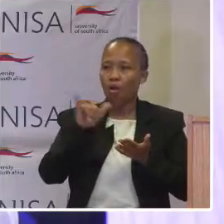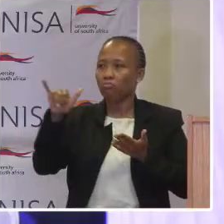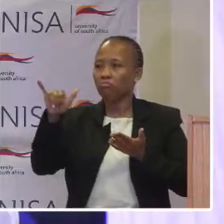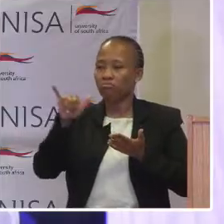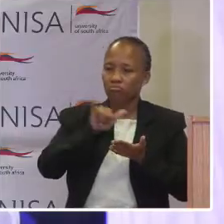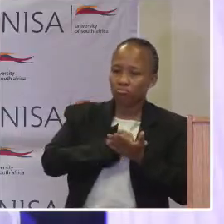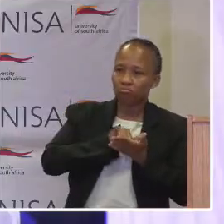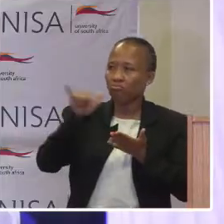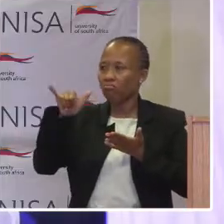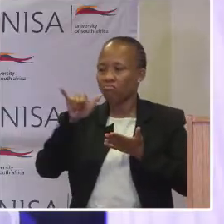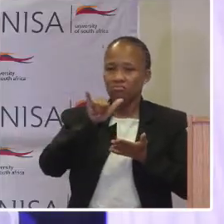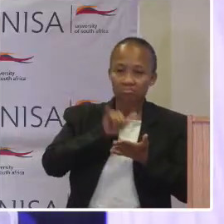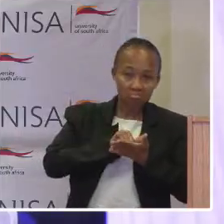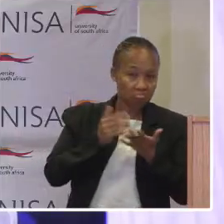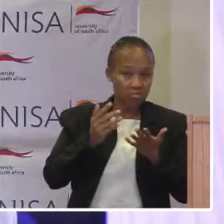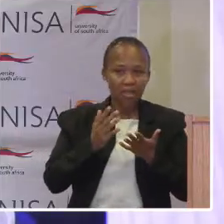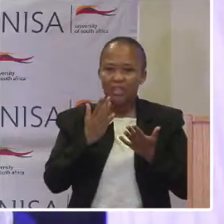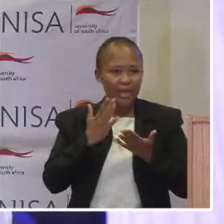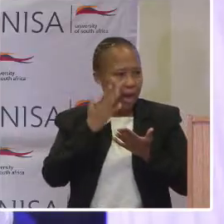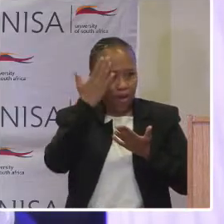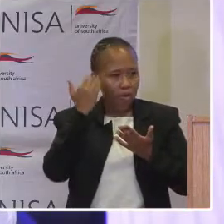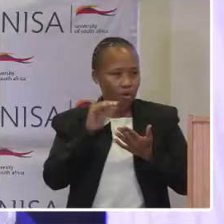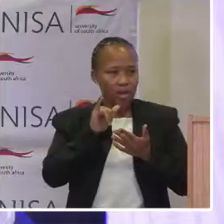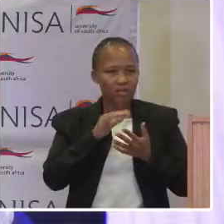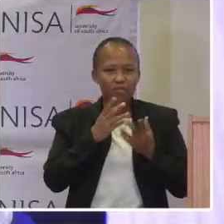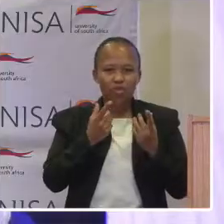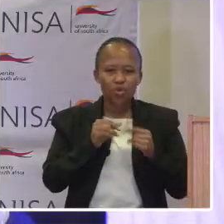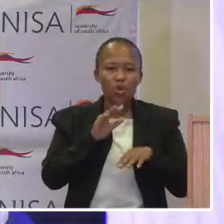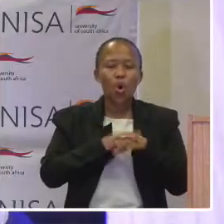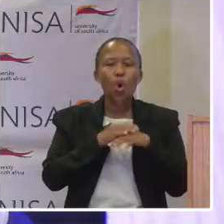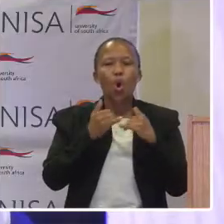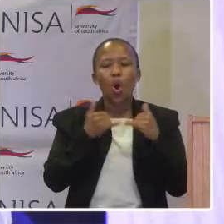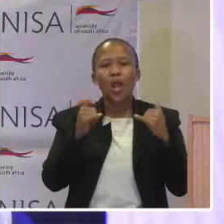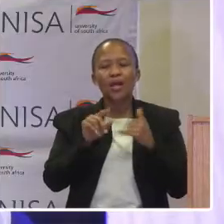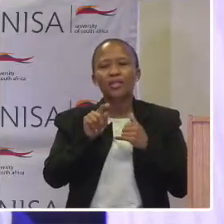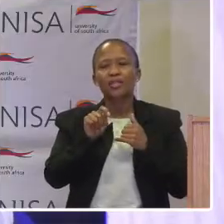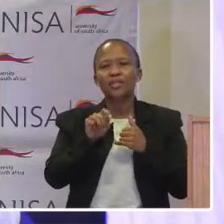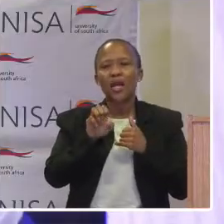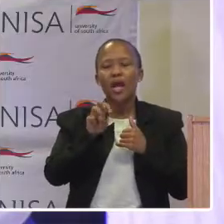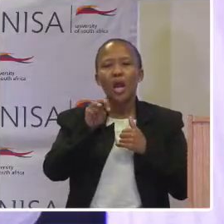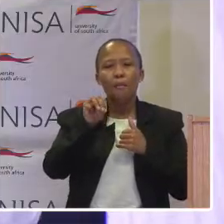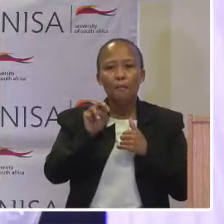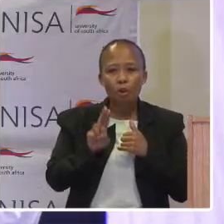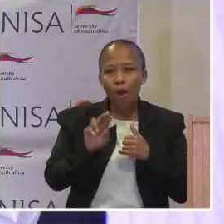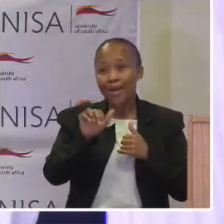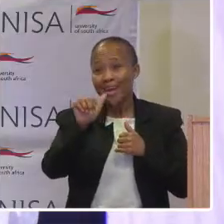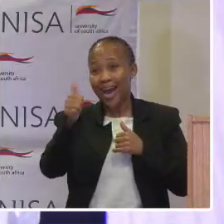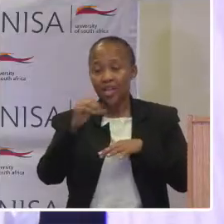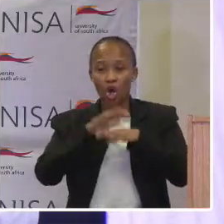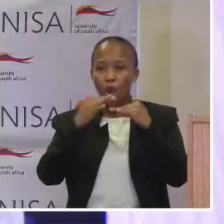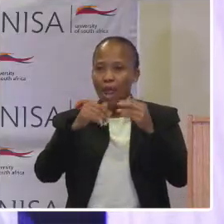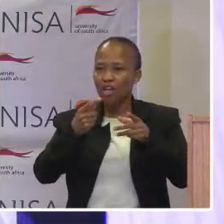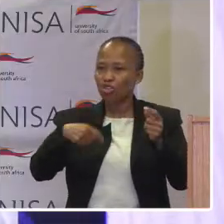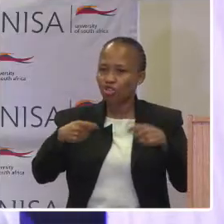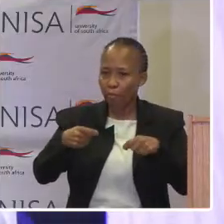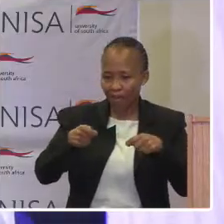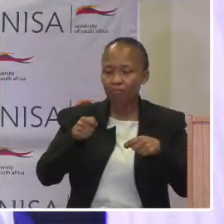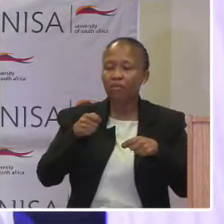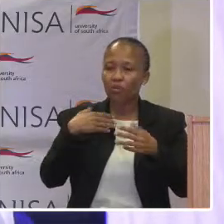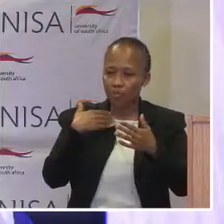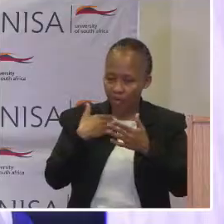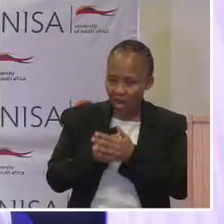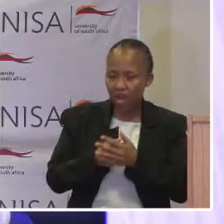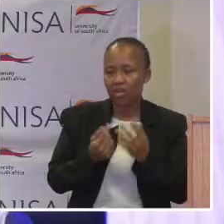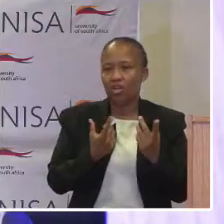online purchases on Temu and other platforms. You can order there and the thing is with